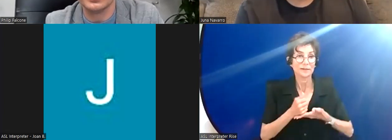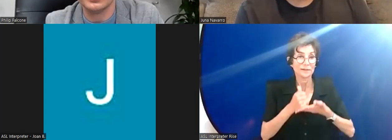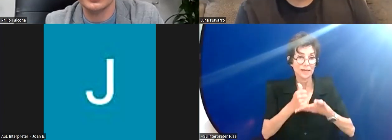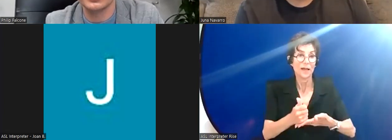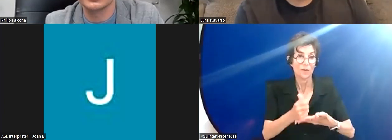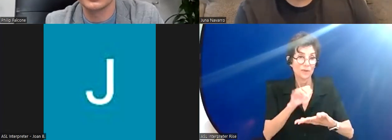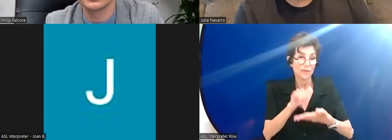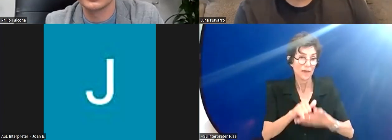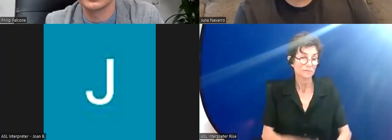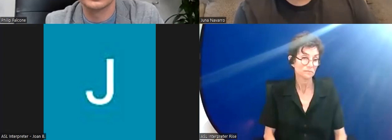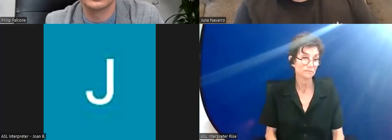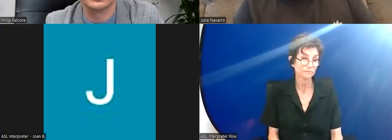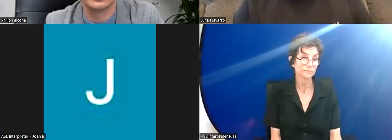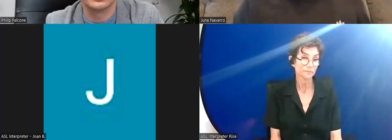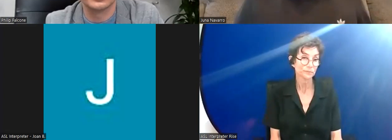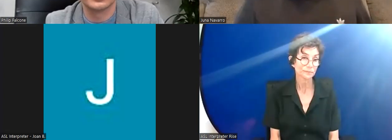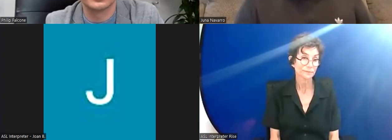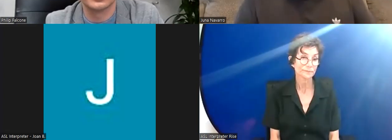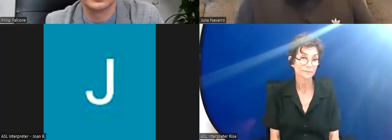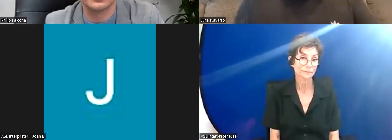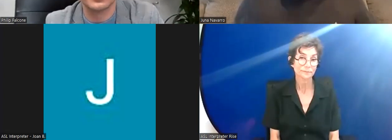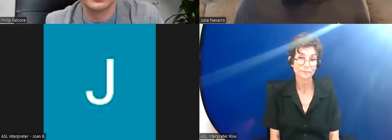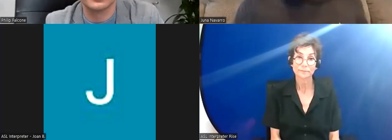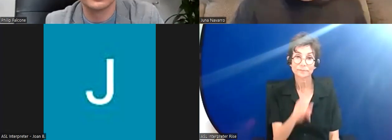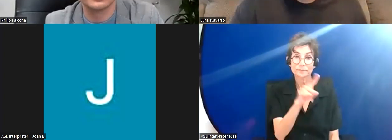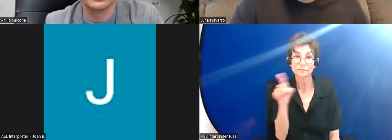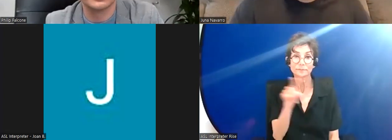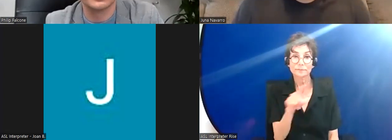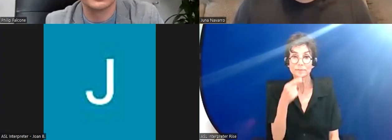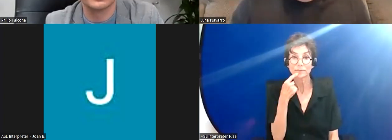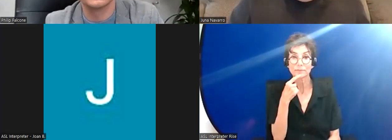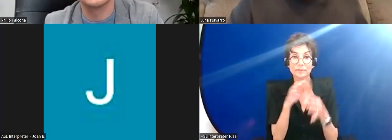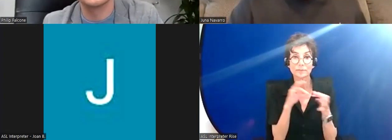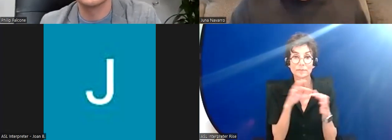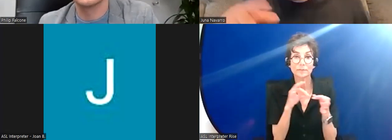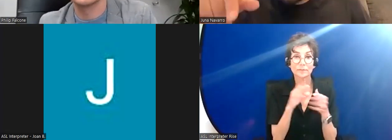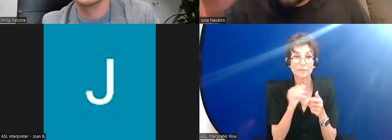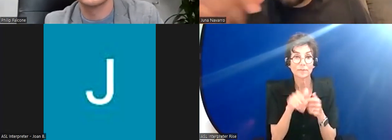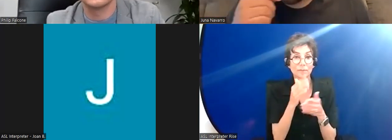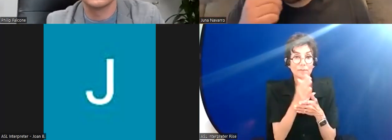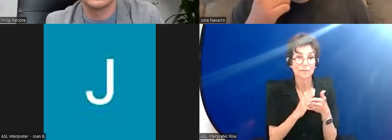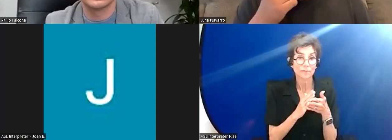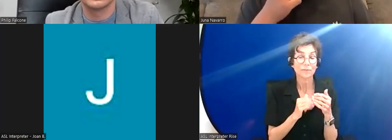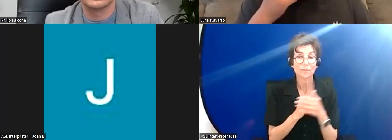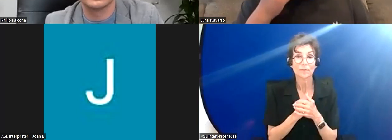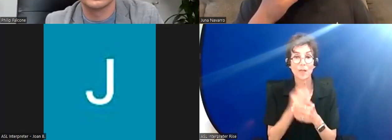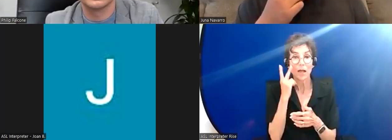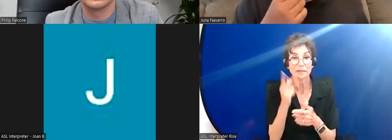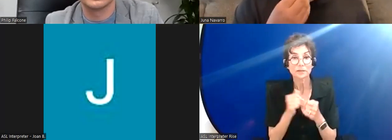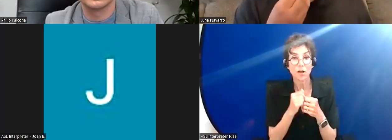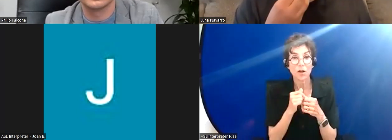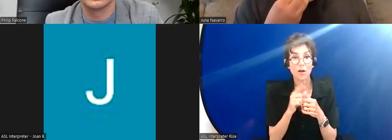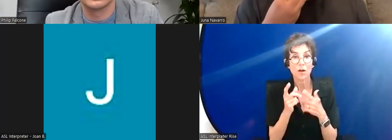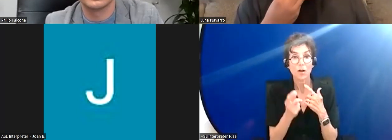one. Do you have any comments? Yeah, I do. In Yeah. terms of that part, I also saw a question about like